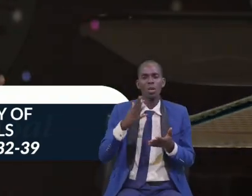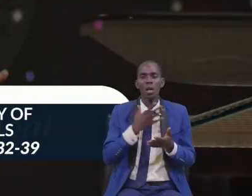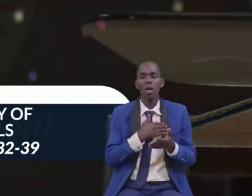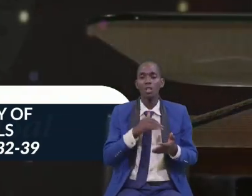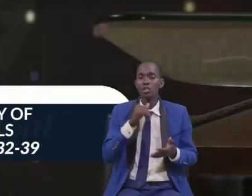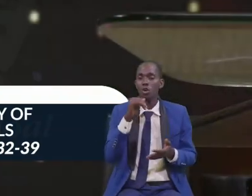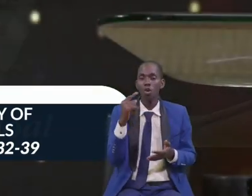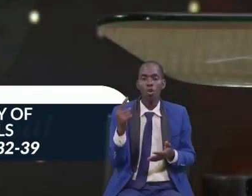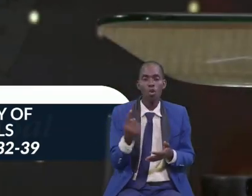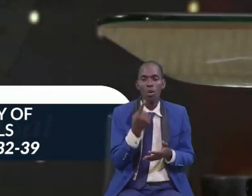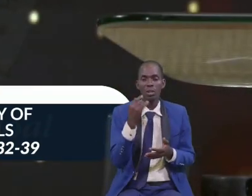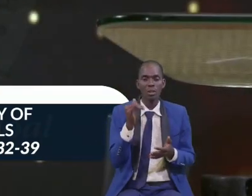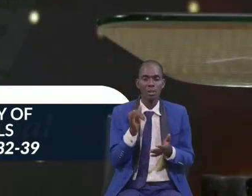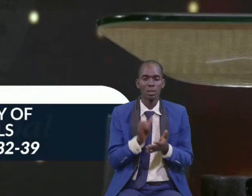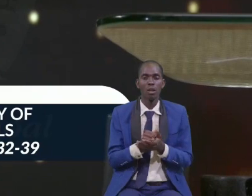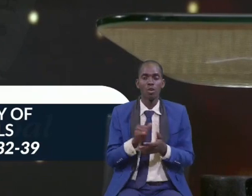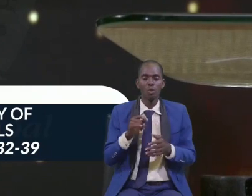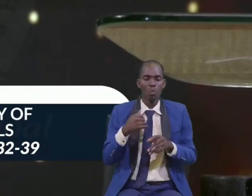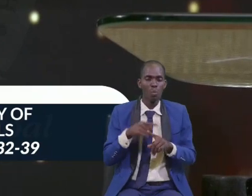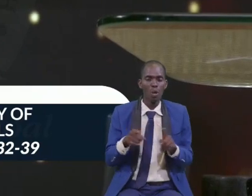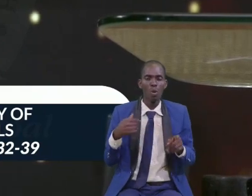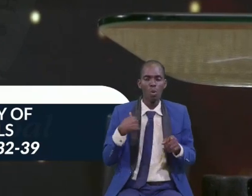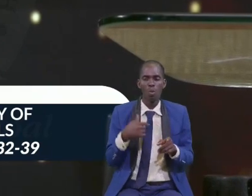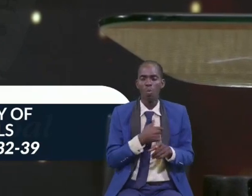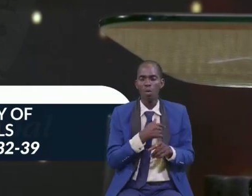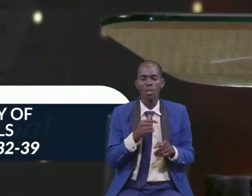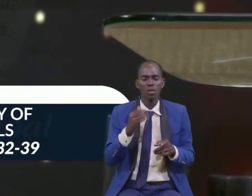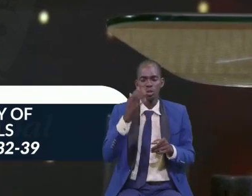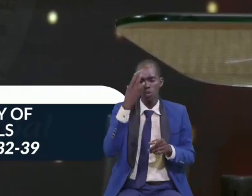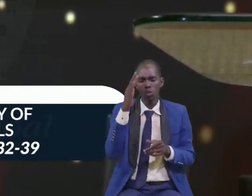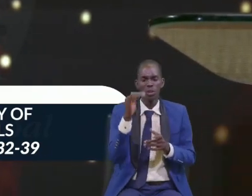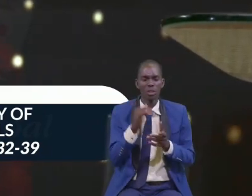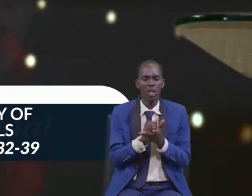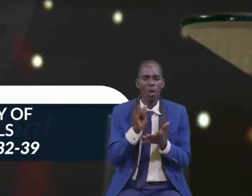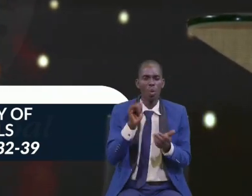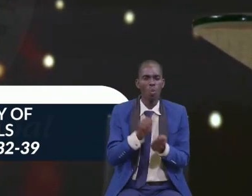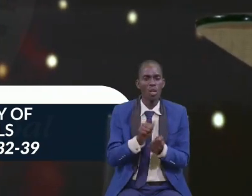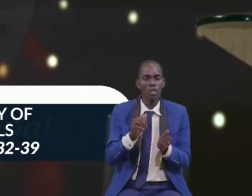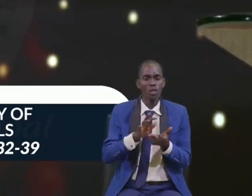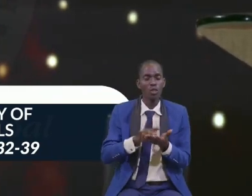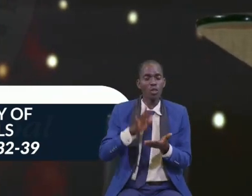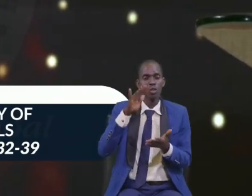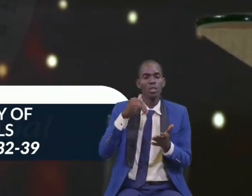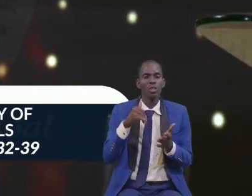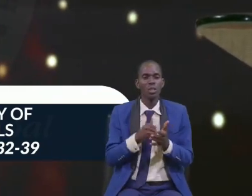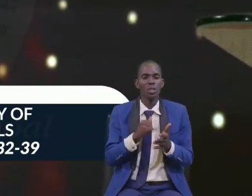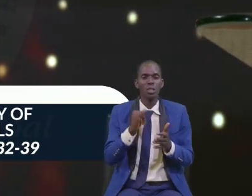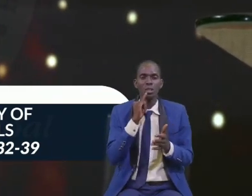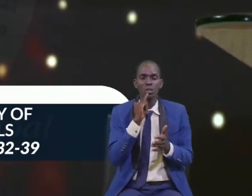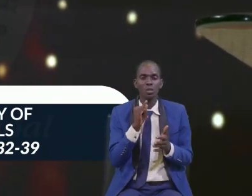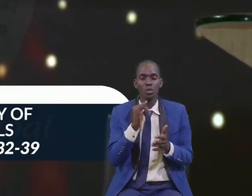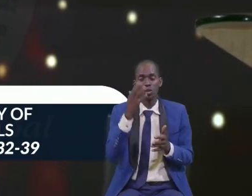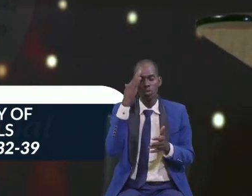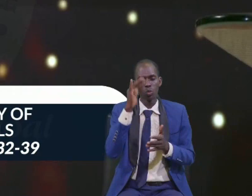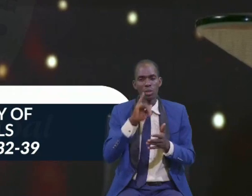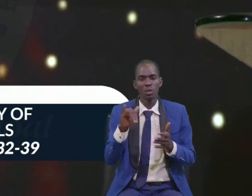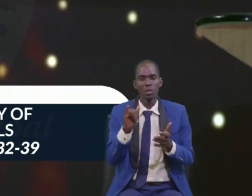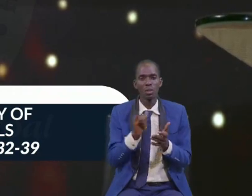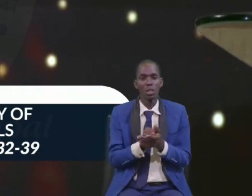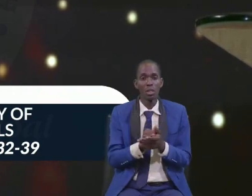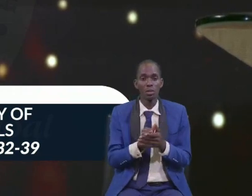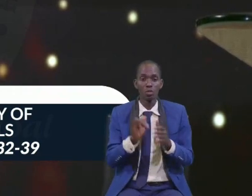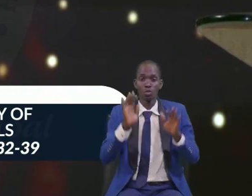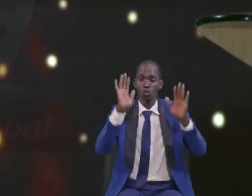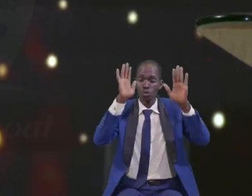so, but we glory in tribulations also, knowing that tribulation worketh